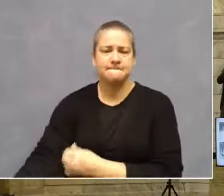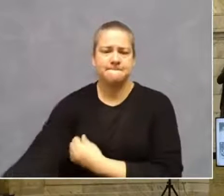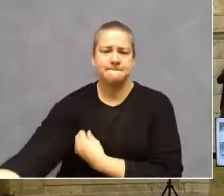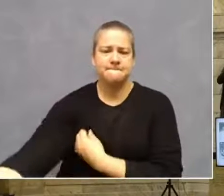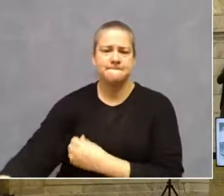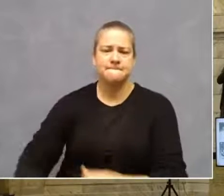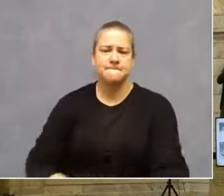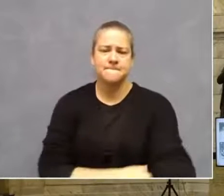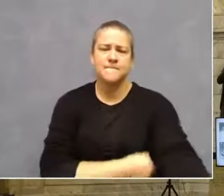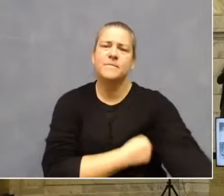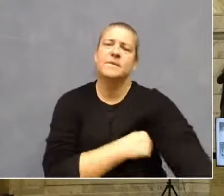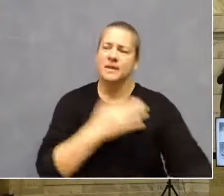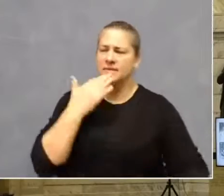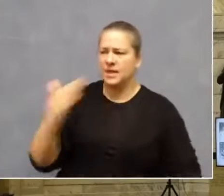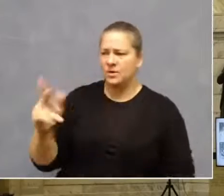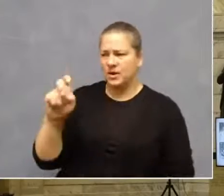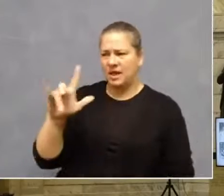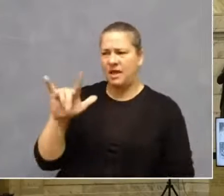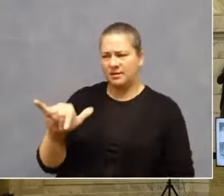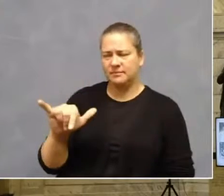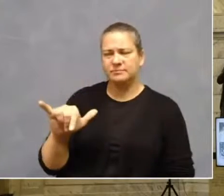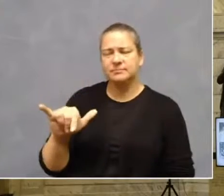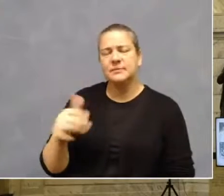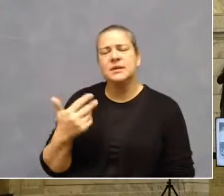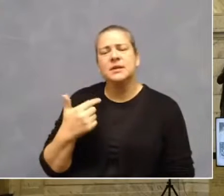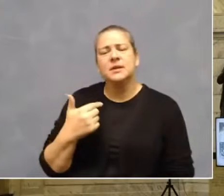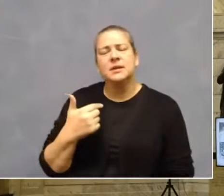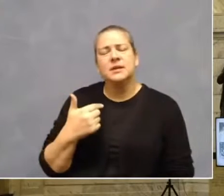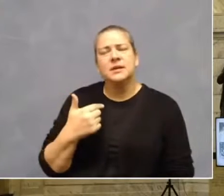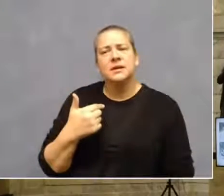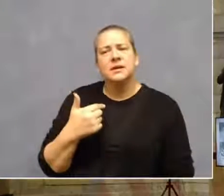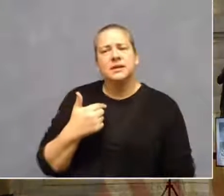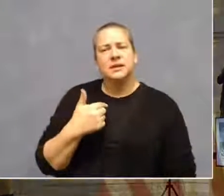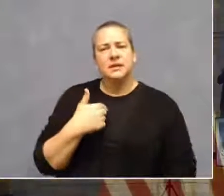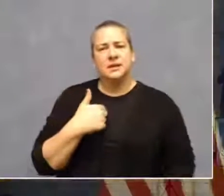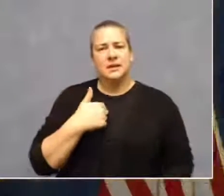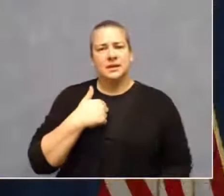Well, thank you, Kelly. I know it's not easy.